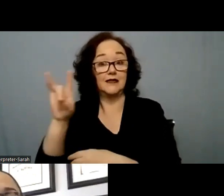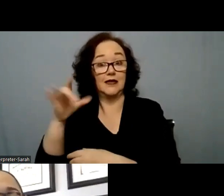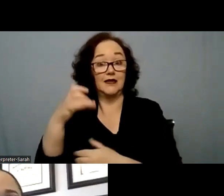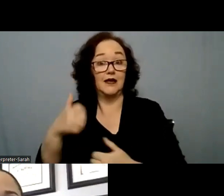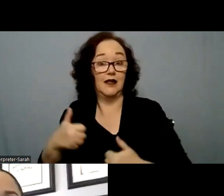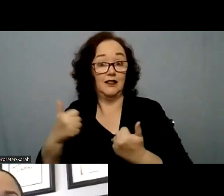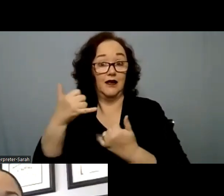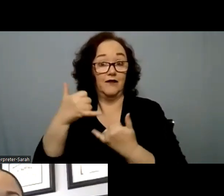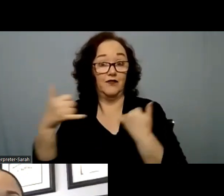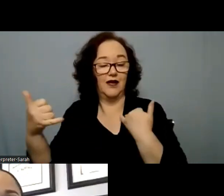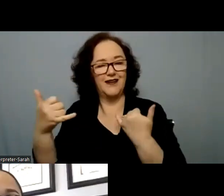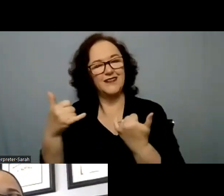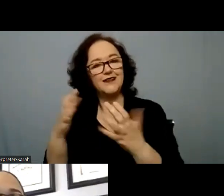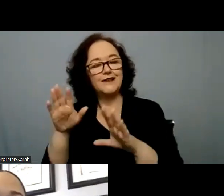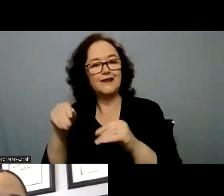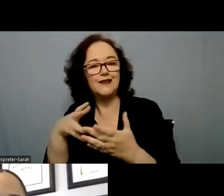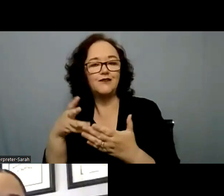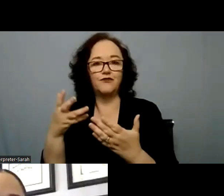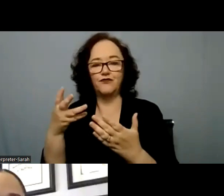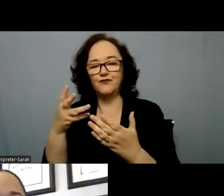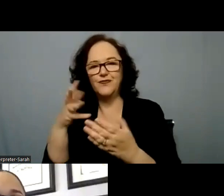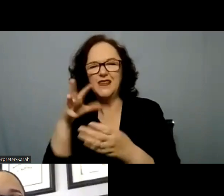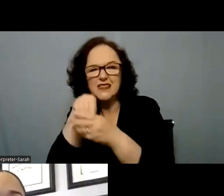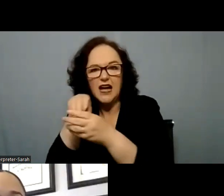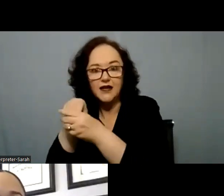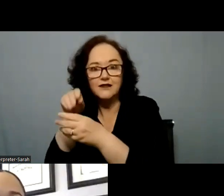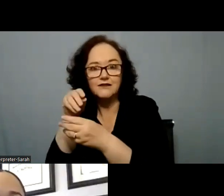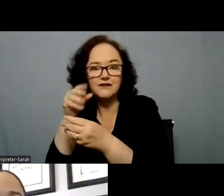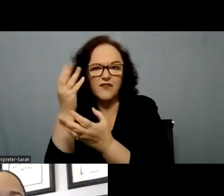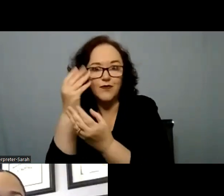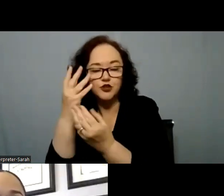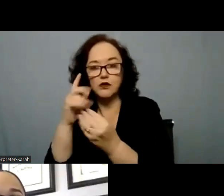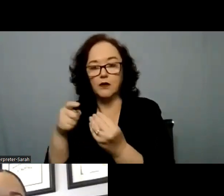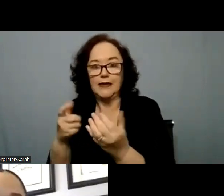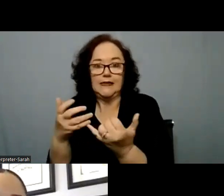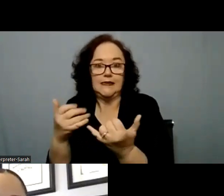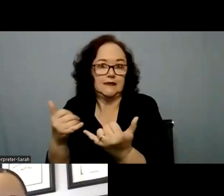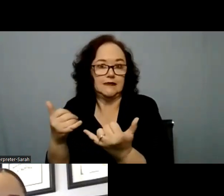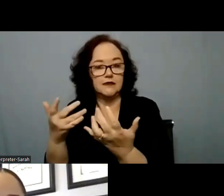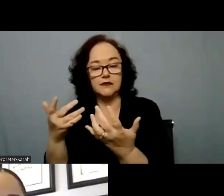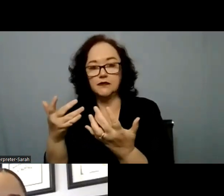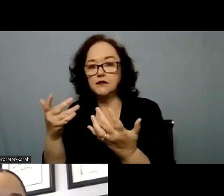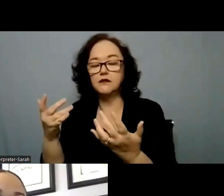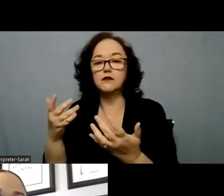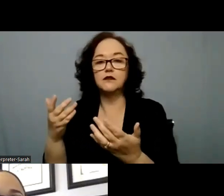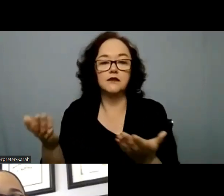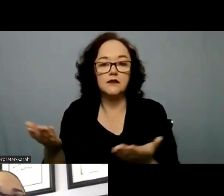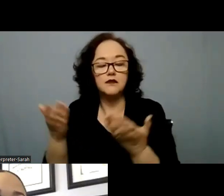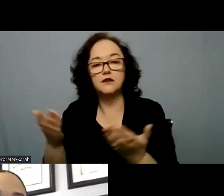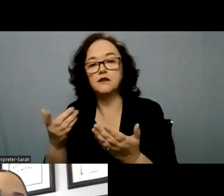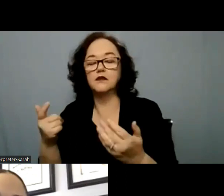of this insight information around bed availability or the existence of mental health advanced directives,